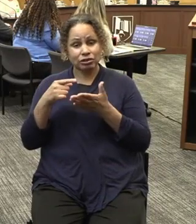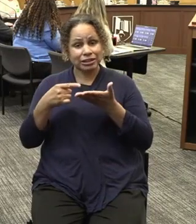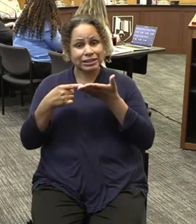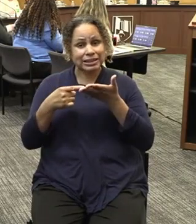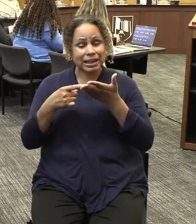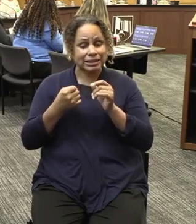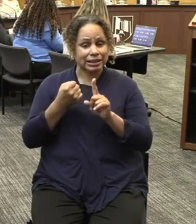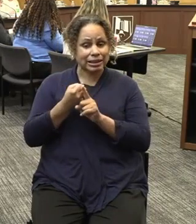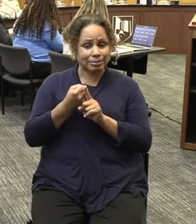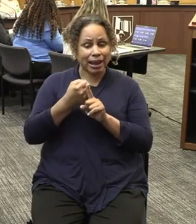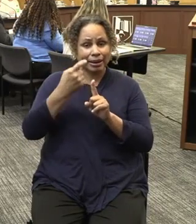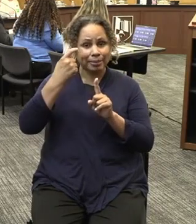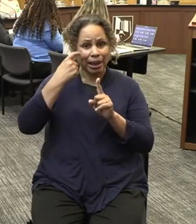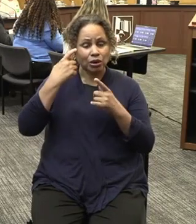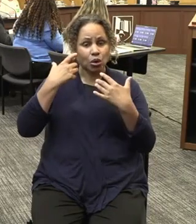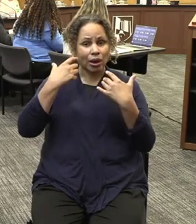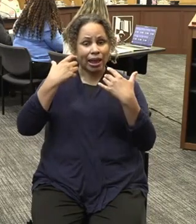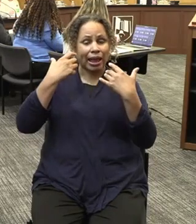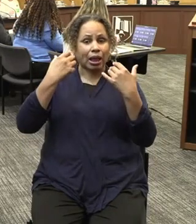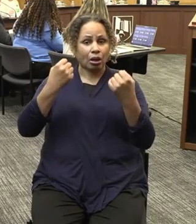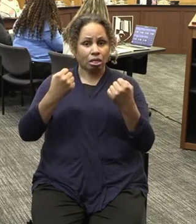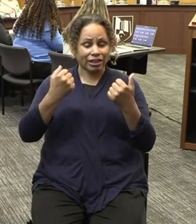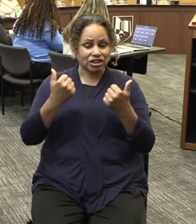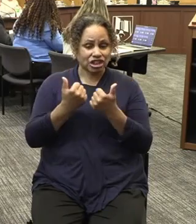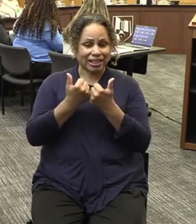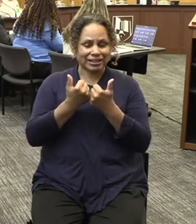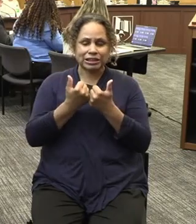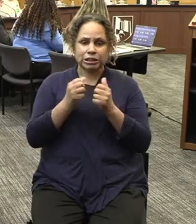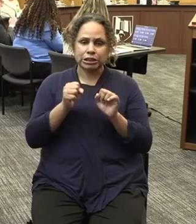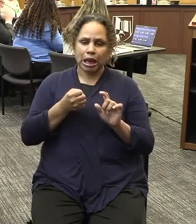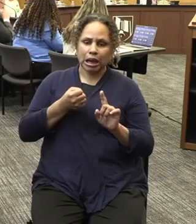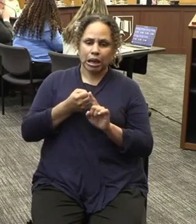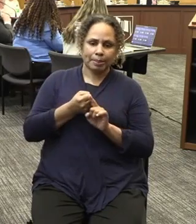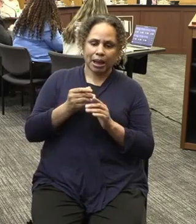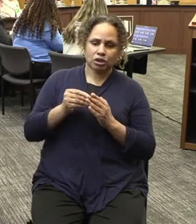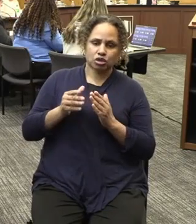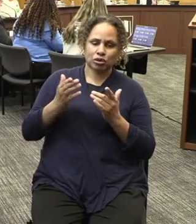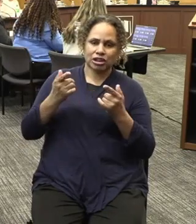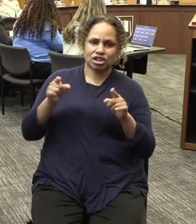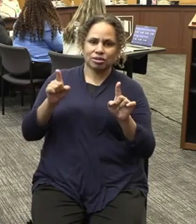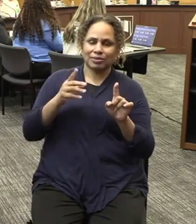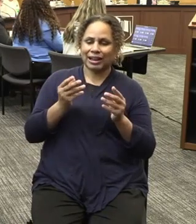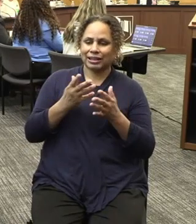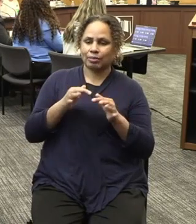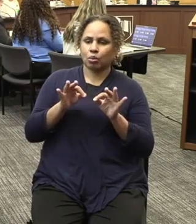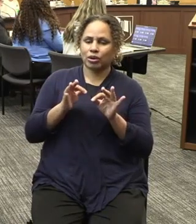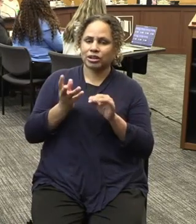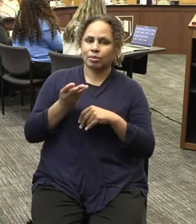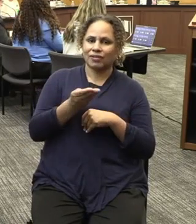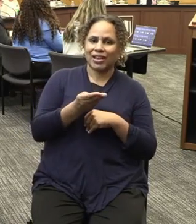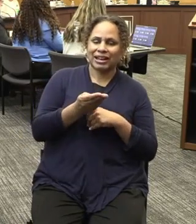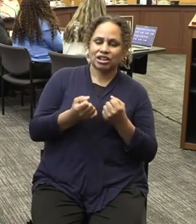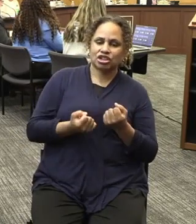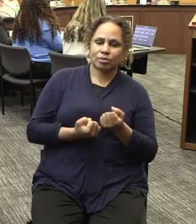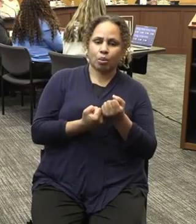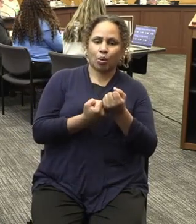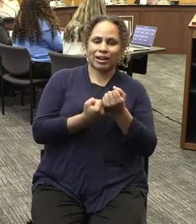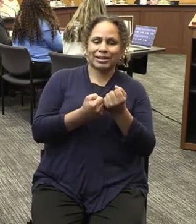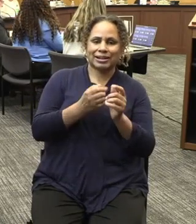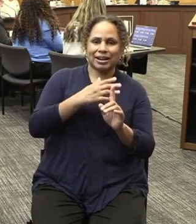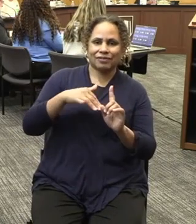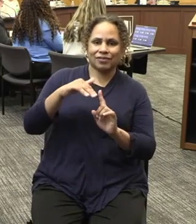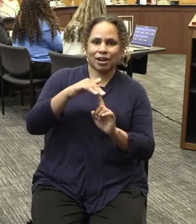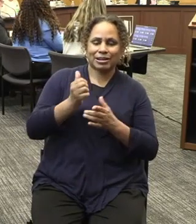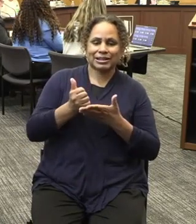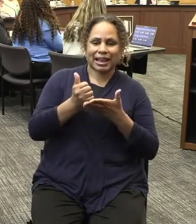health challenges can have on student achievement and the importance of providing supportive environments that help